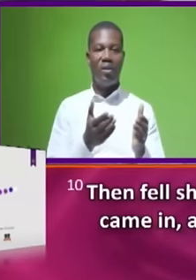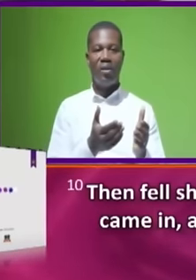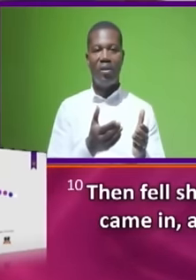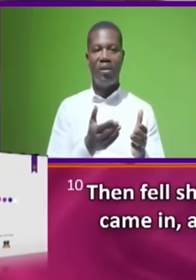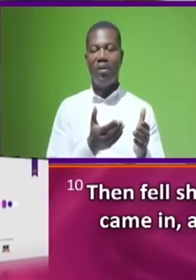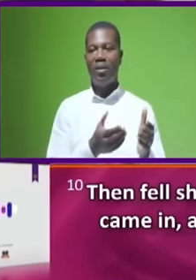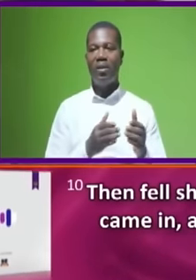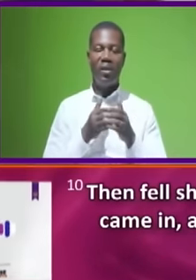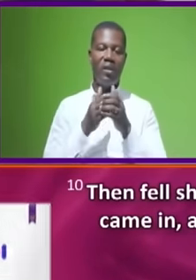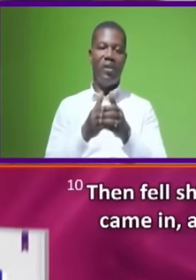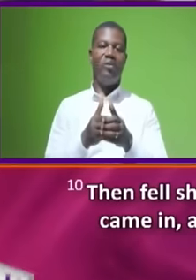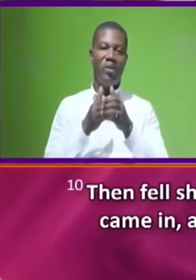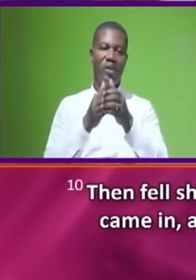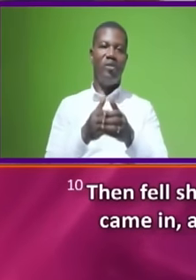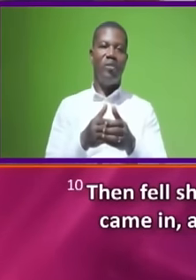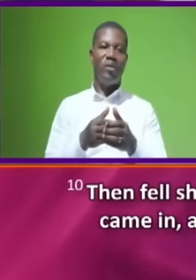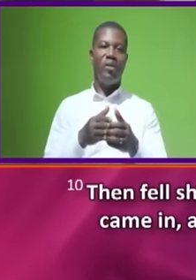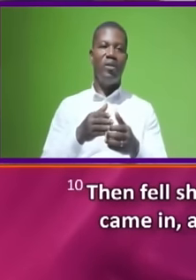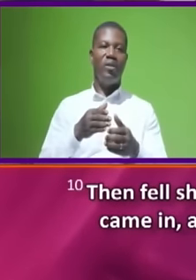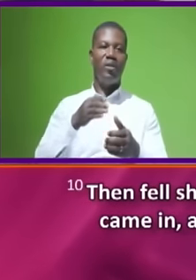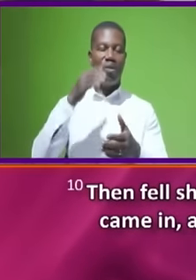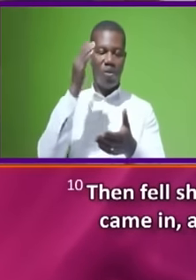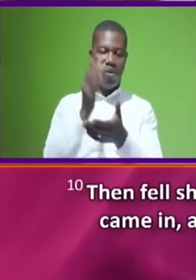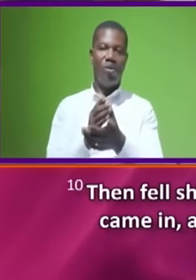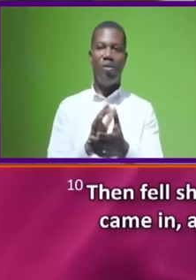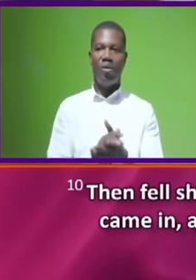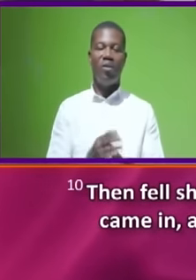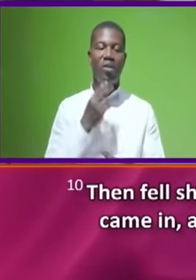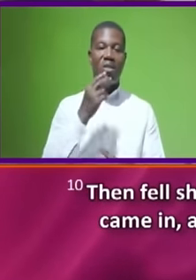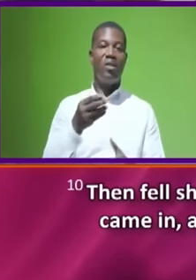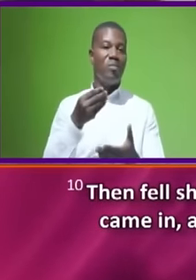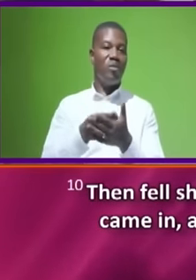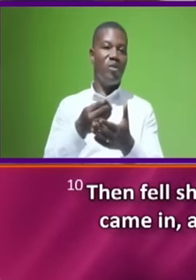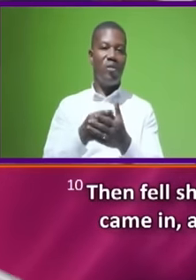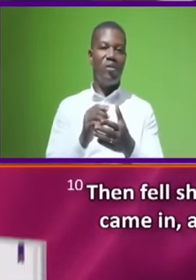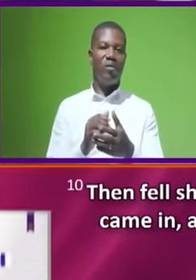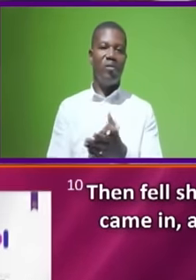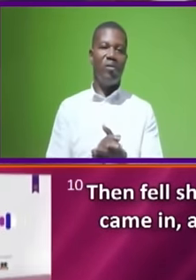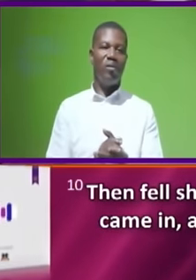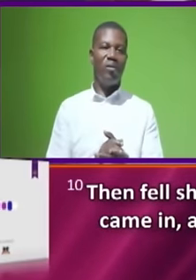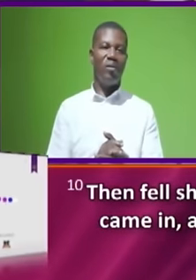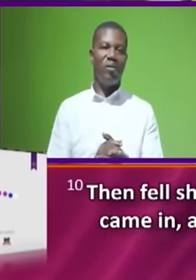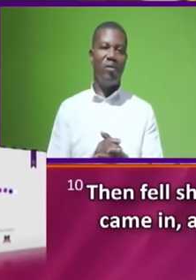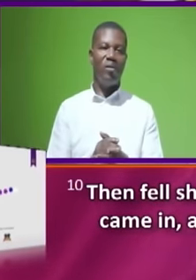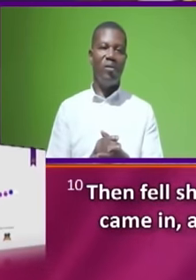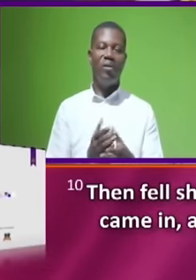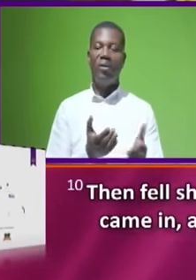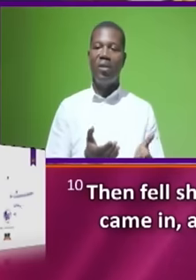enyai. So now who's got that? Famiko, famiko,